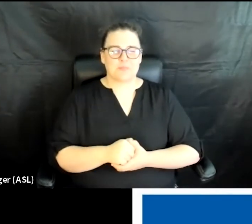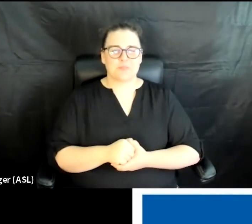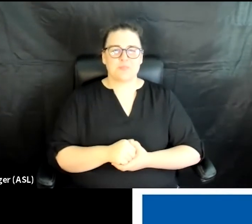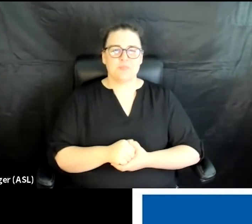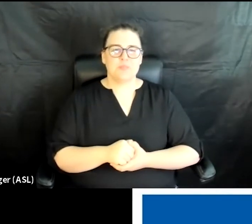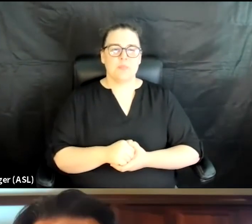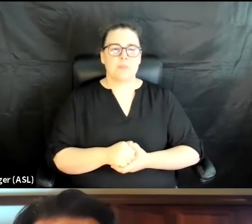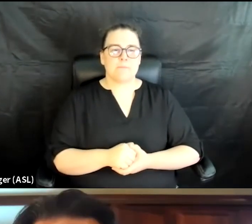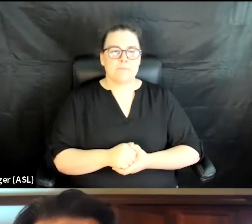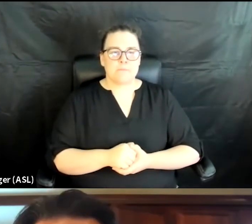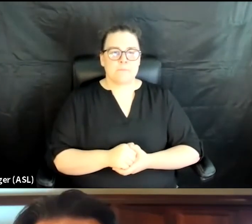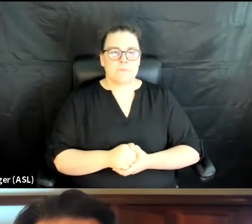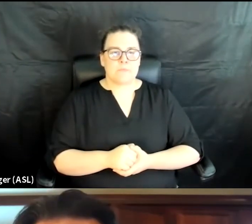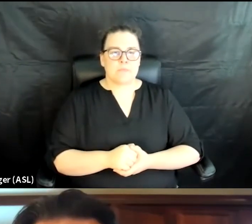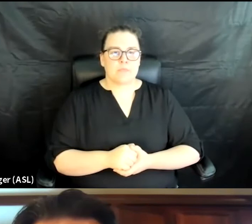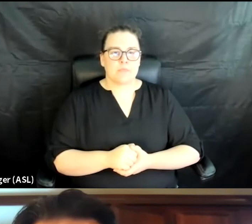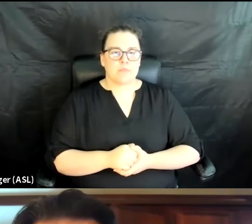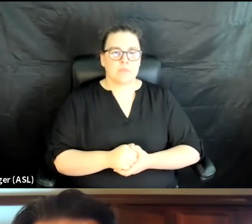Yeah, so there's